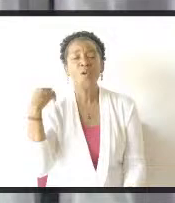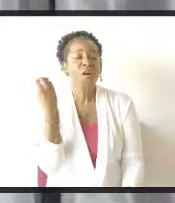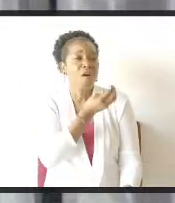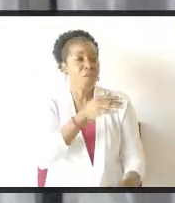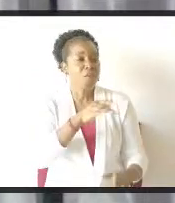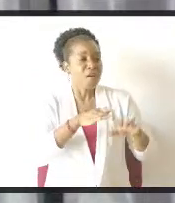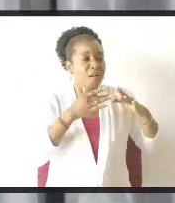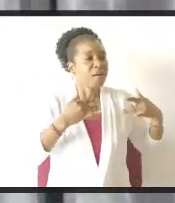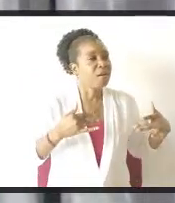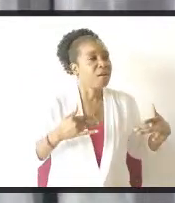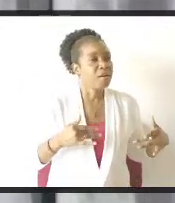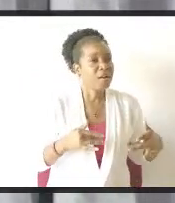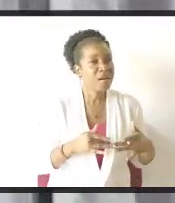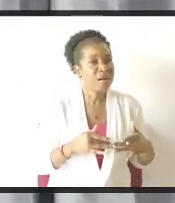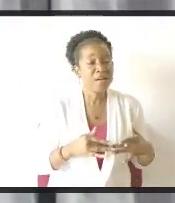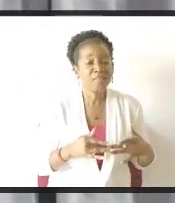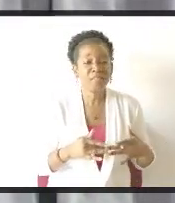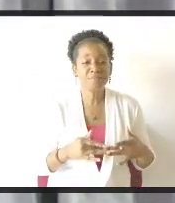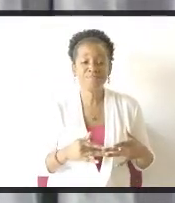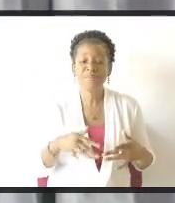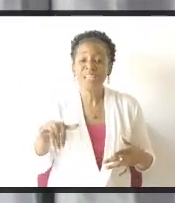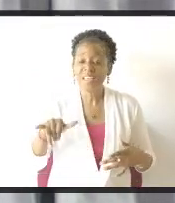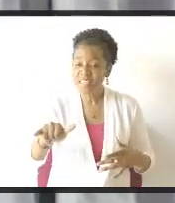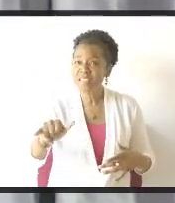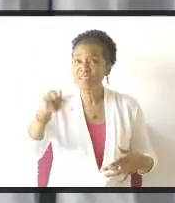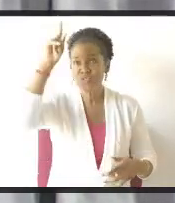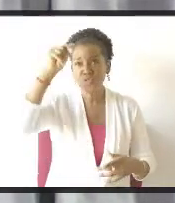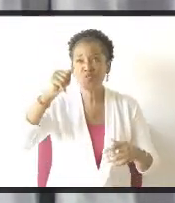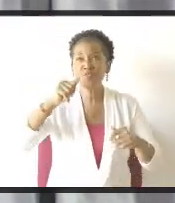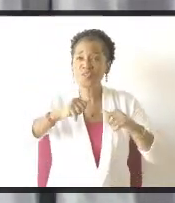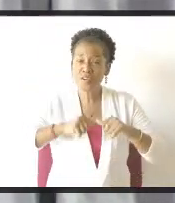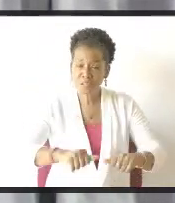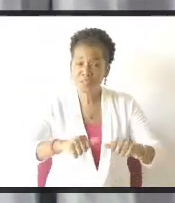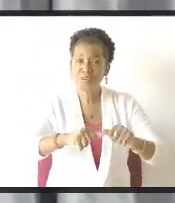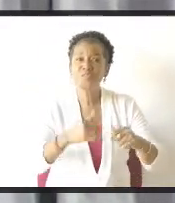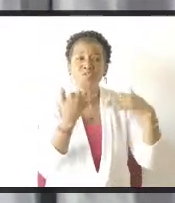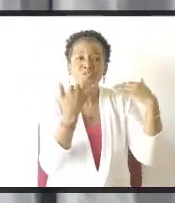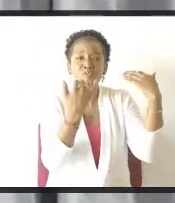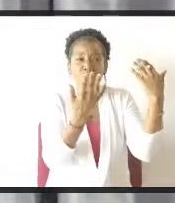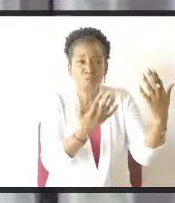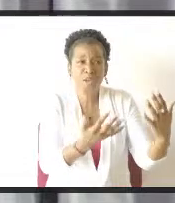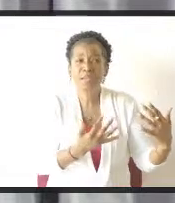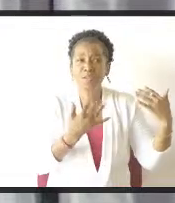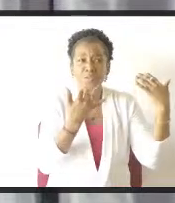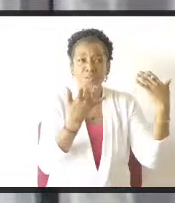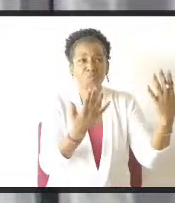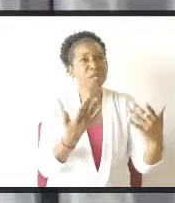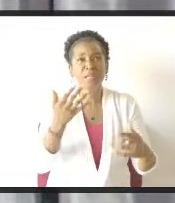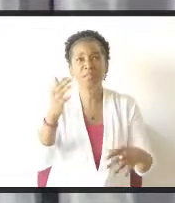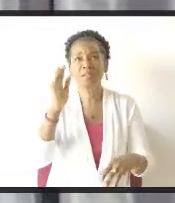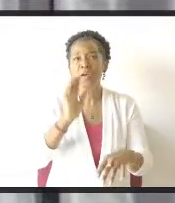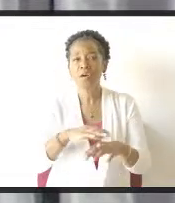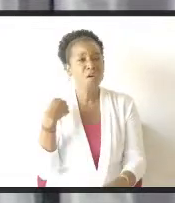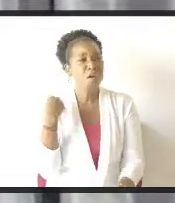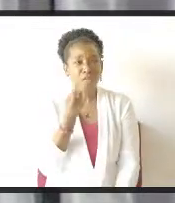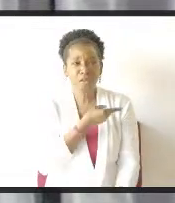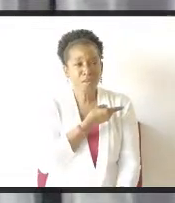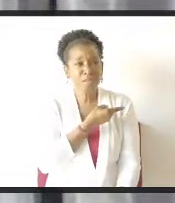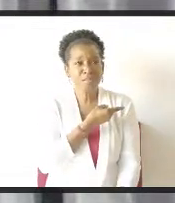But You're still there waiting for us just to open the door of our heart and let You in.